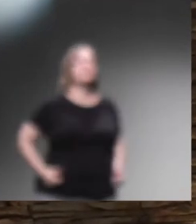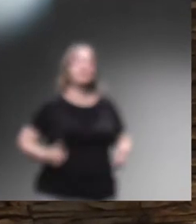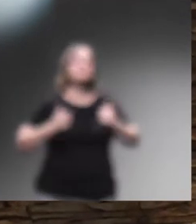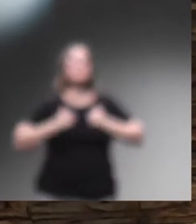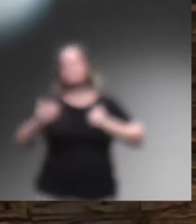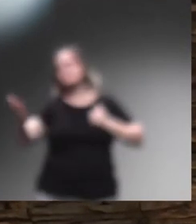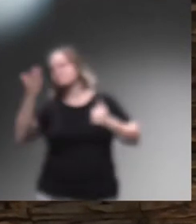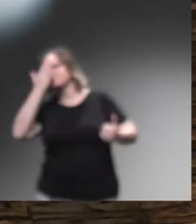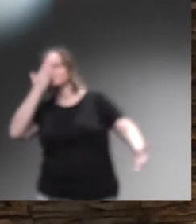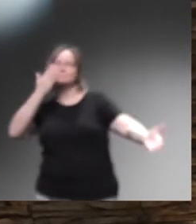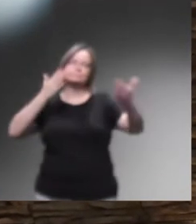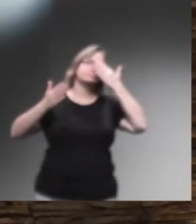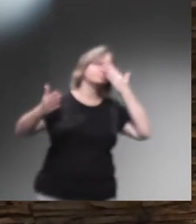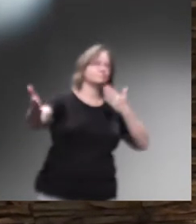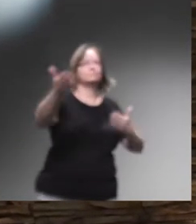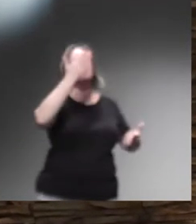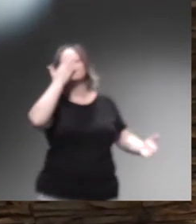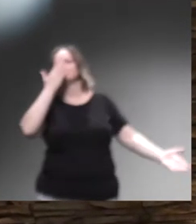matter.